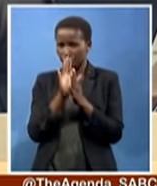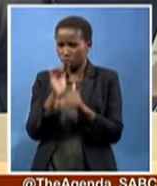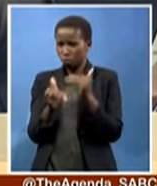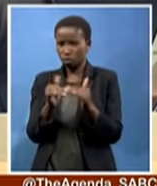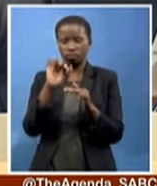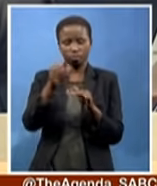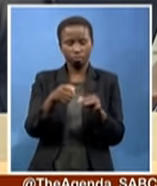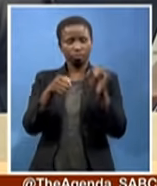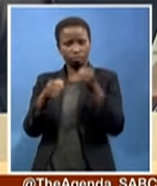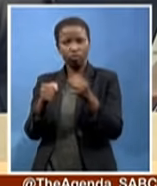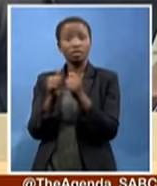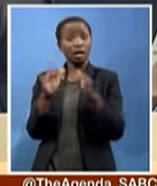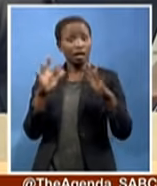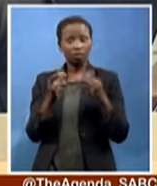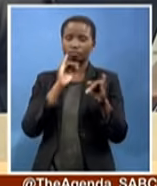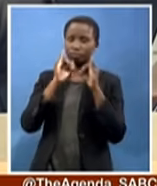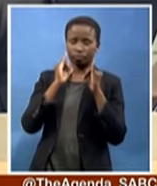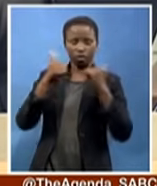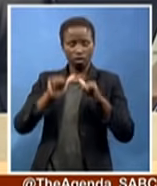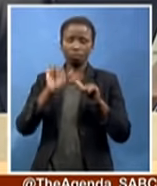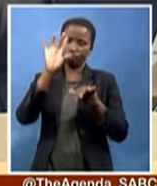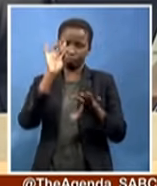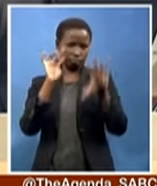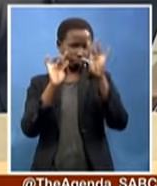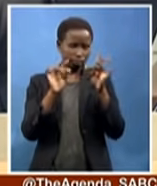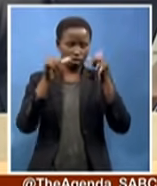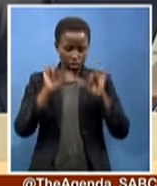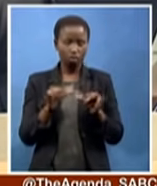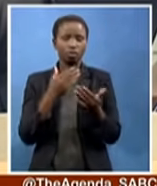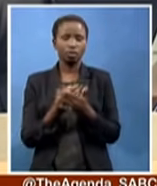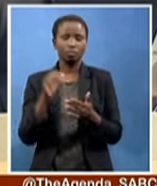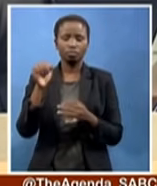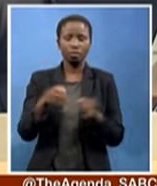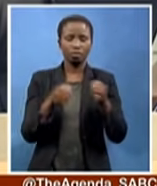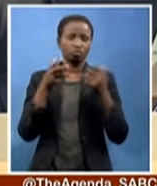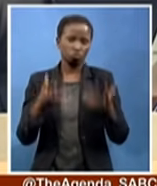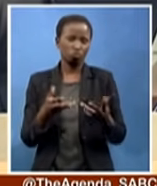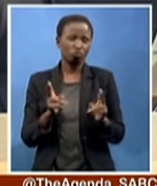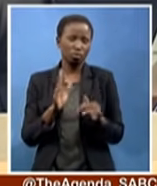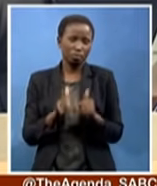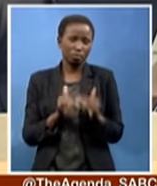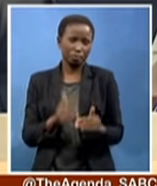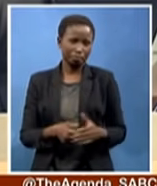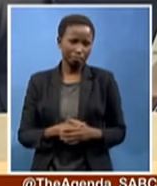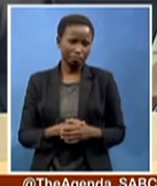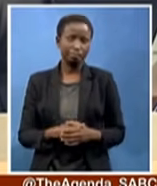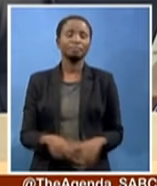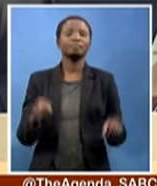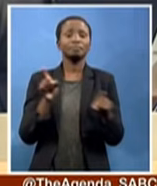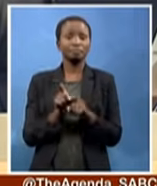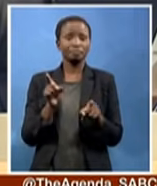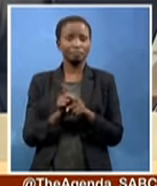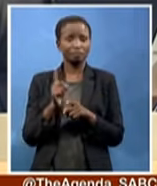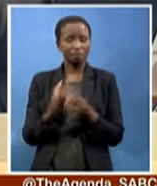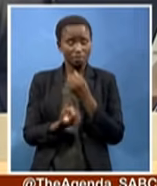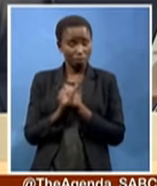appointment. Even with these requirements, there are several instances where individuals appointed